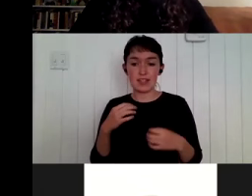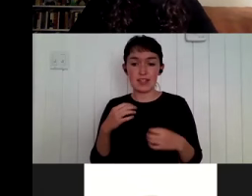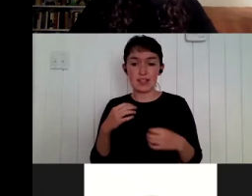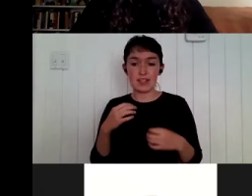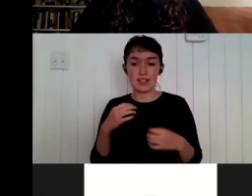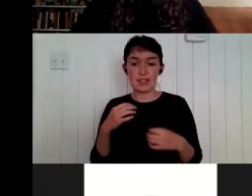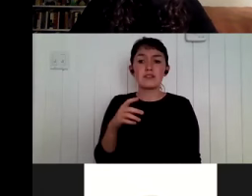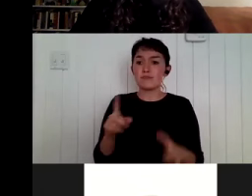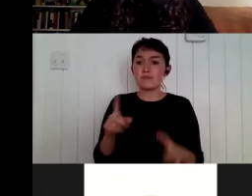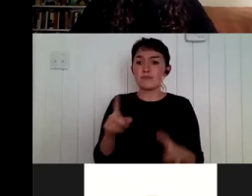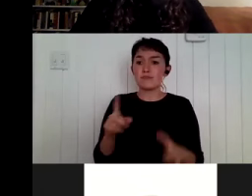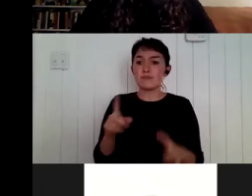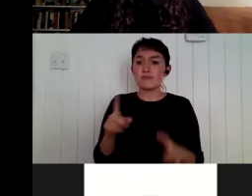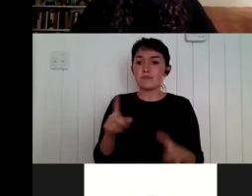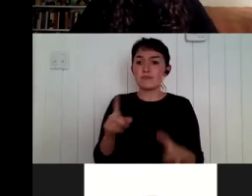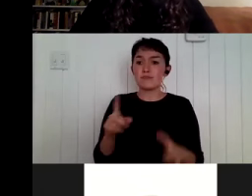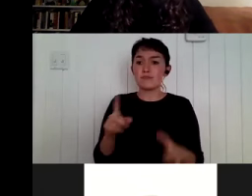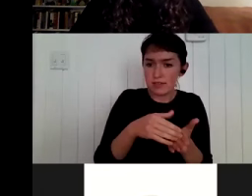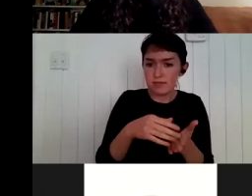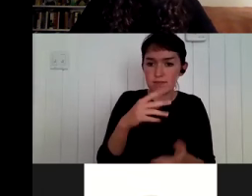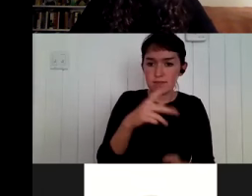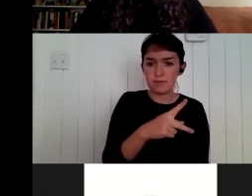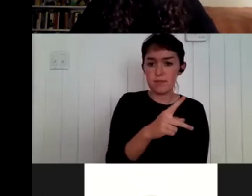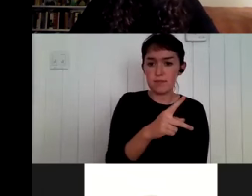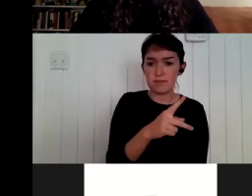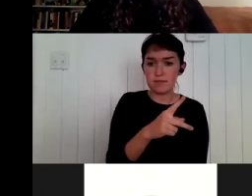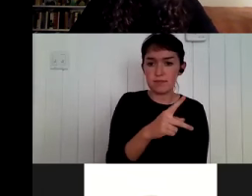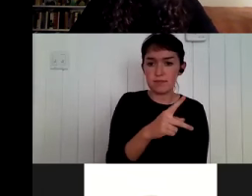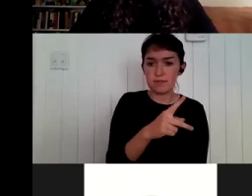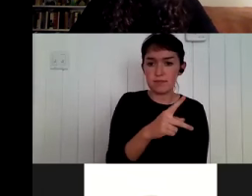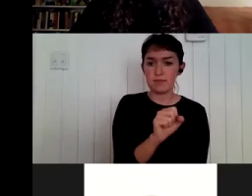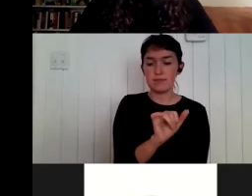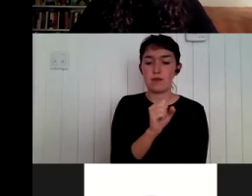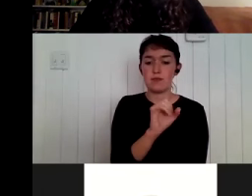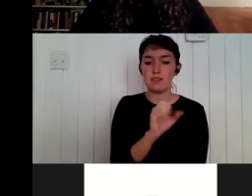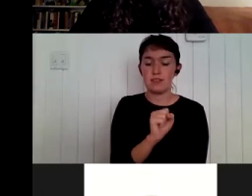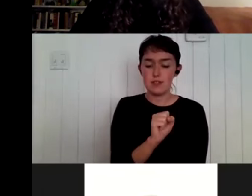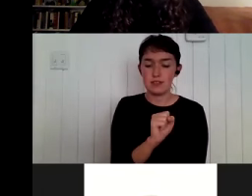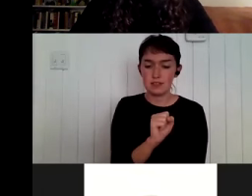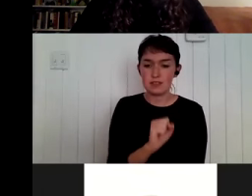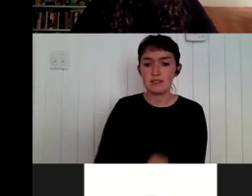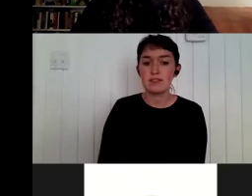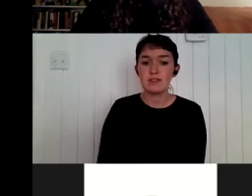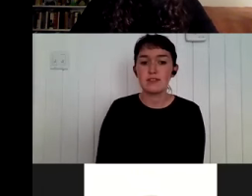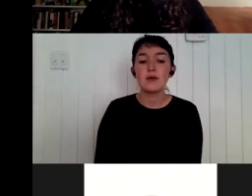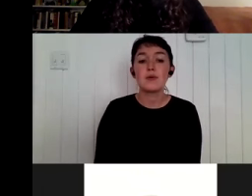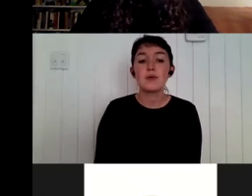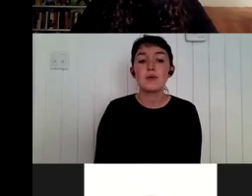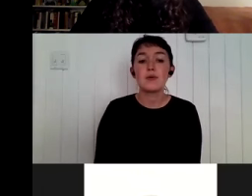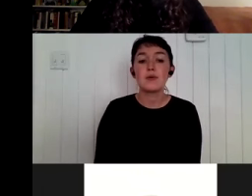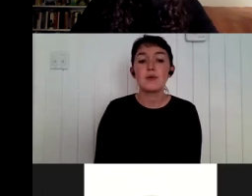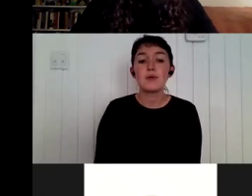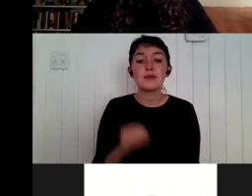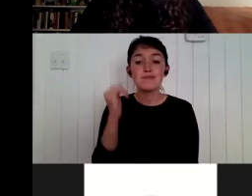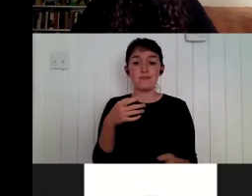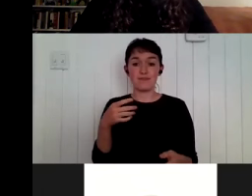you have greater sleep disturbances in psychosis, you're also more likely to have dissociative experiences. But the real reason I brought